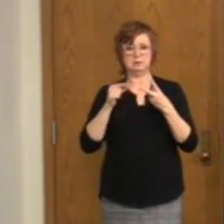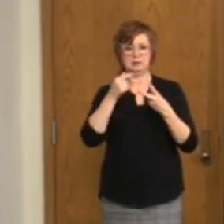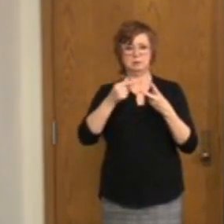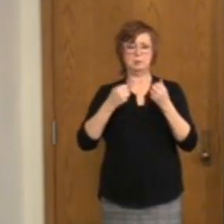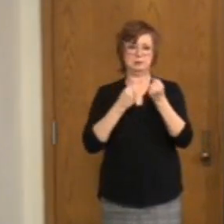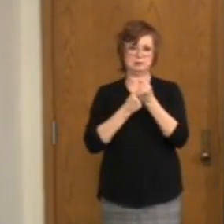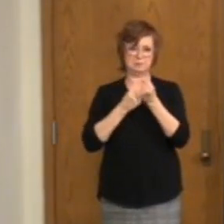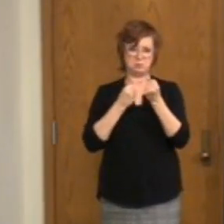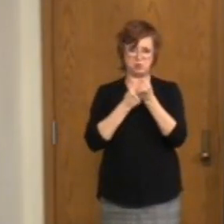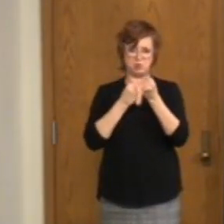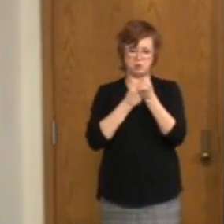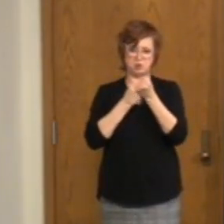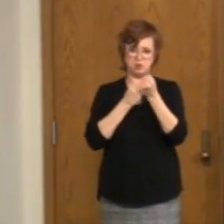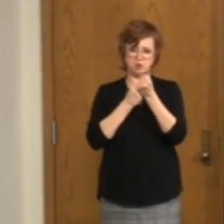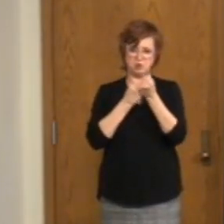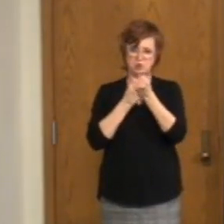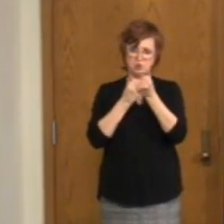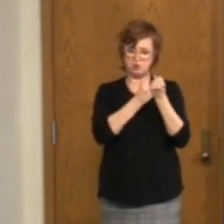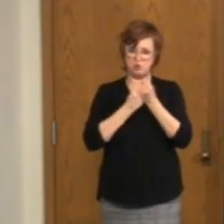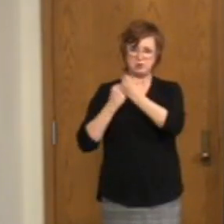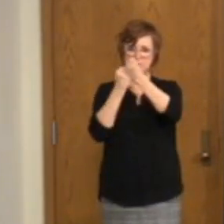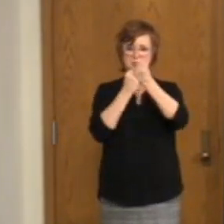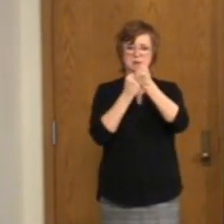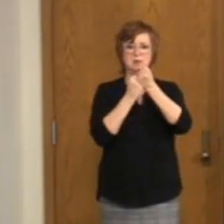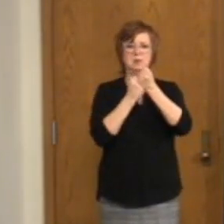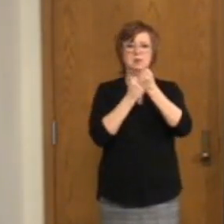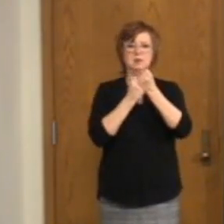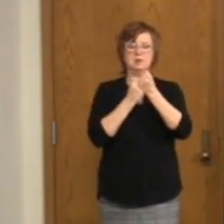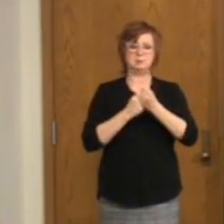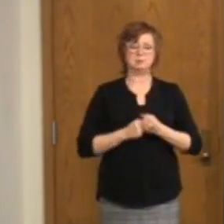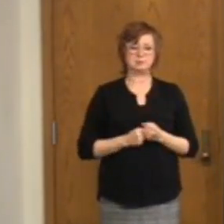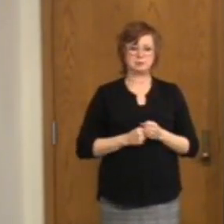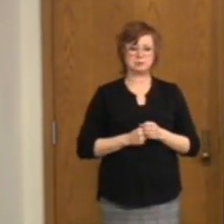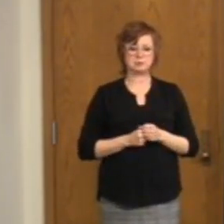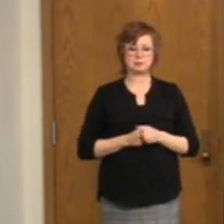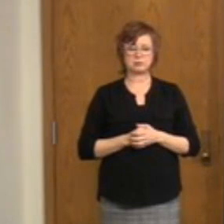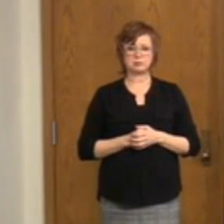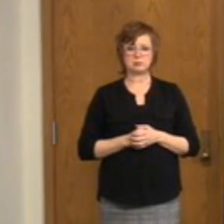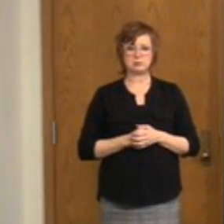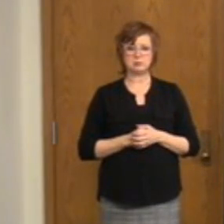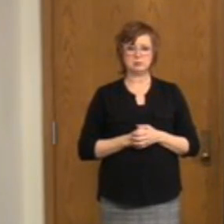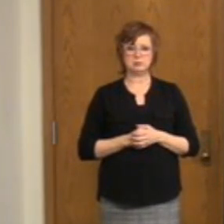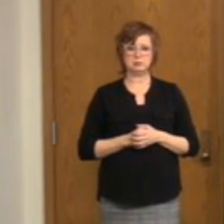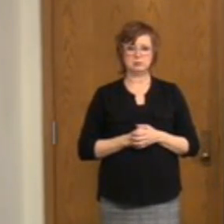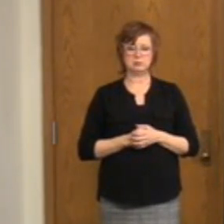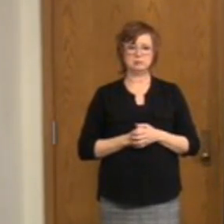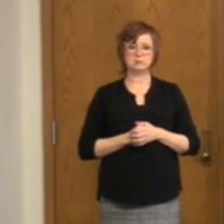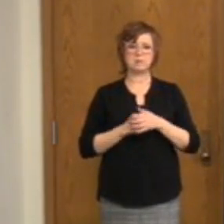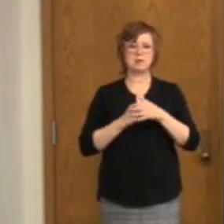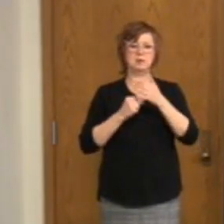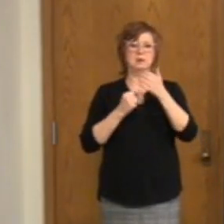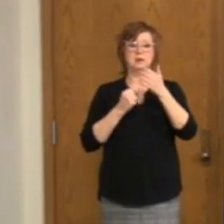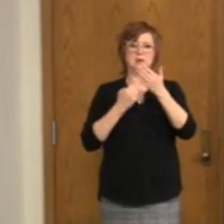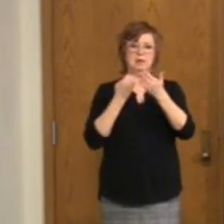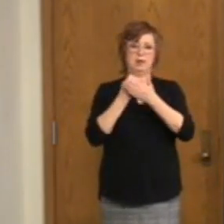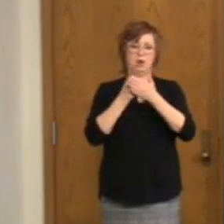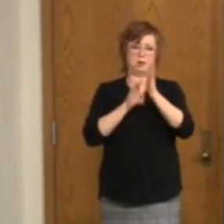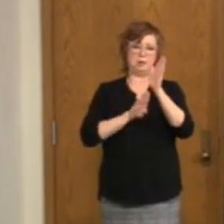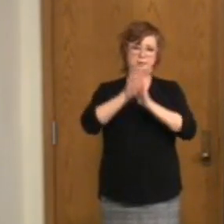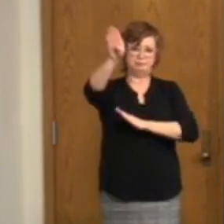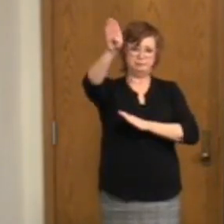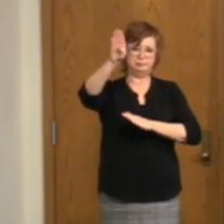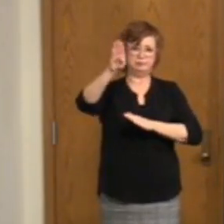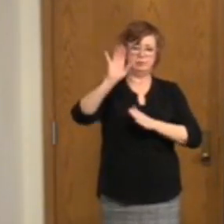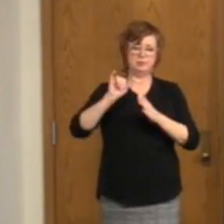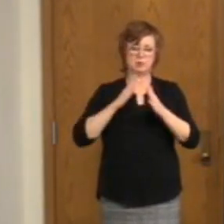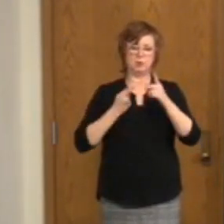have a full, rapid, and expedient and economic recovery, which means the return of the